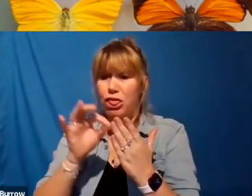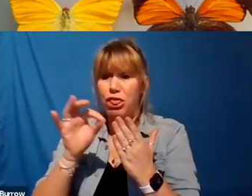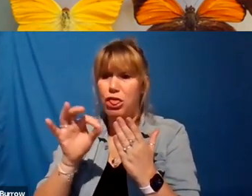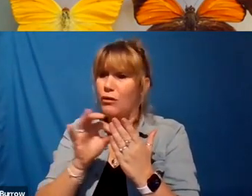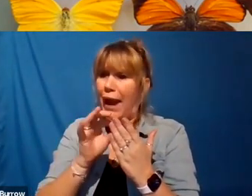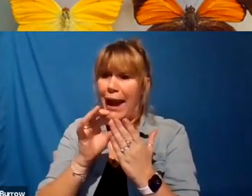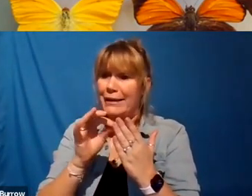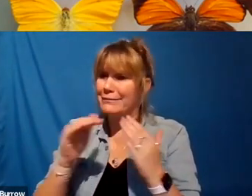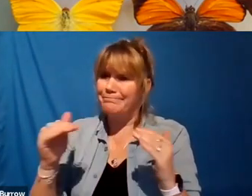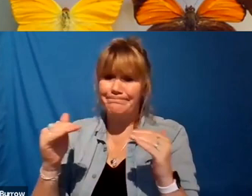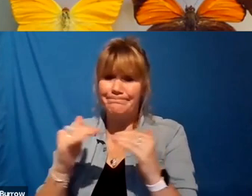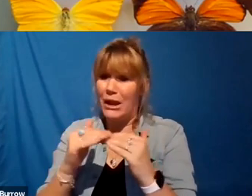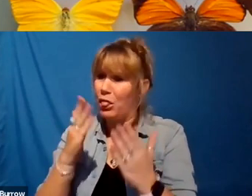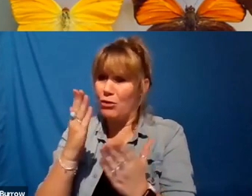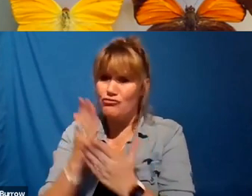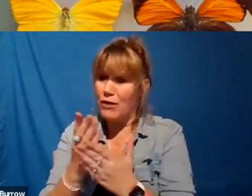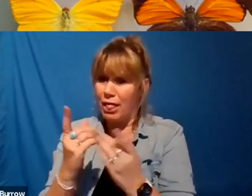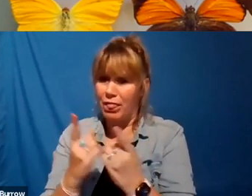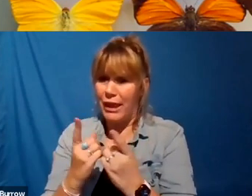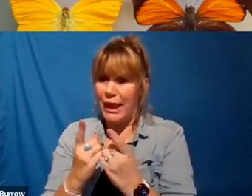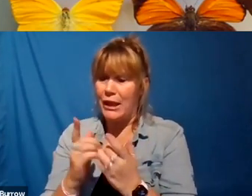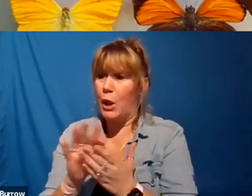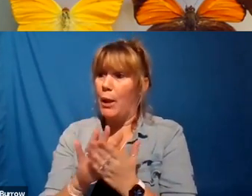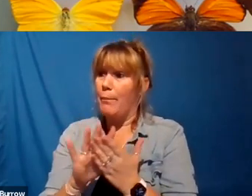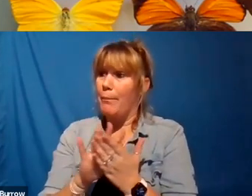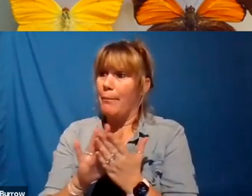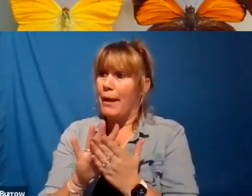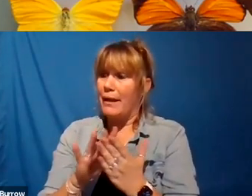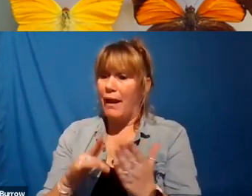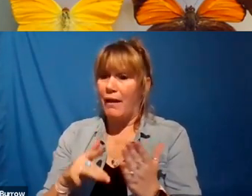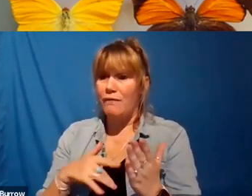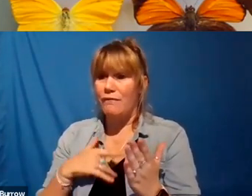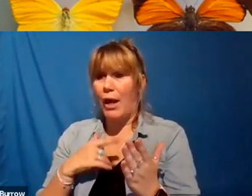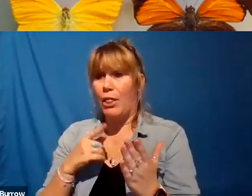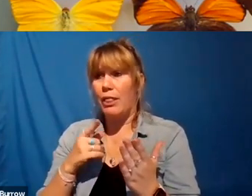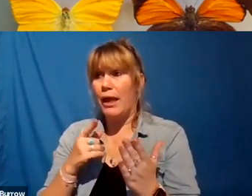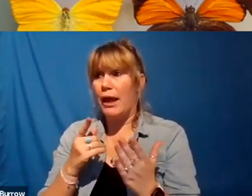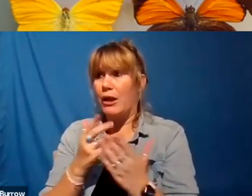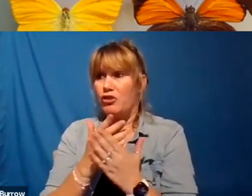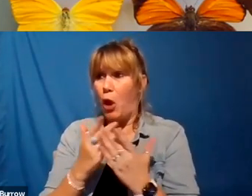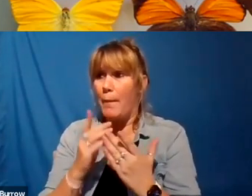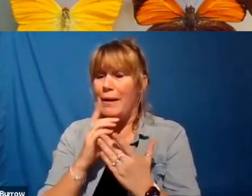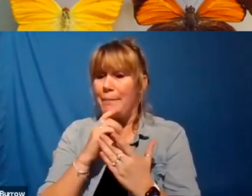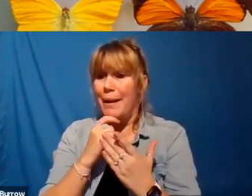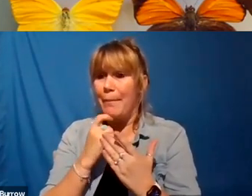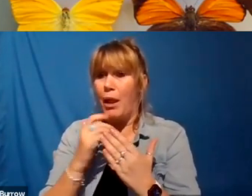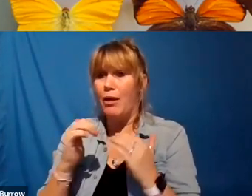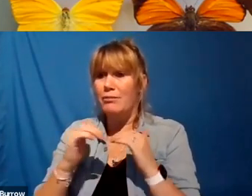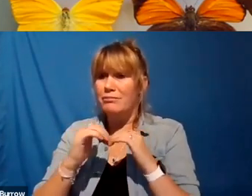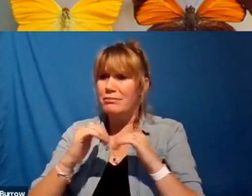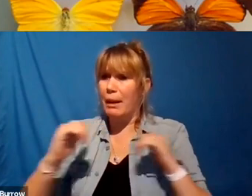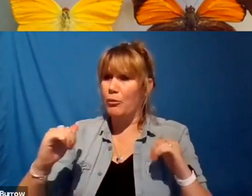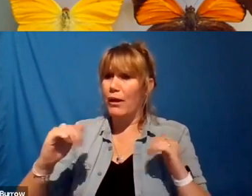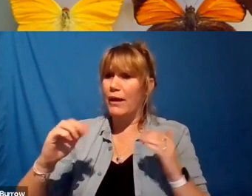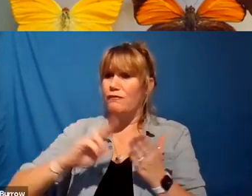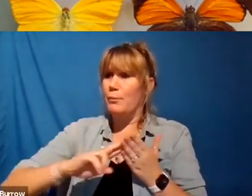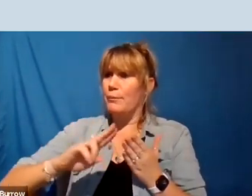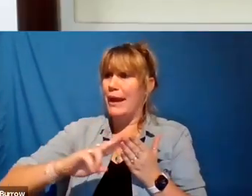And it really drove home how utterly divorced from nature, like so many of us have become in cities.